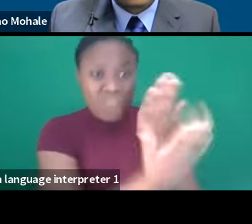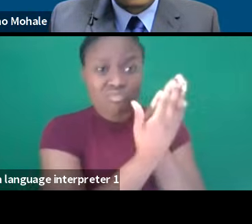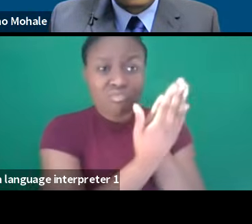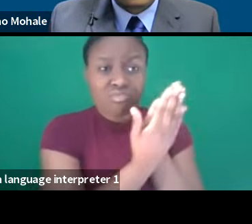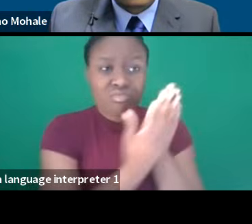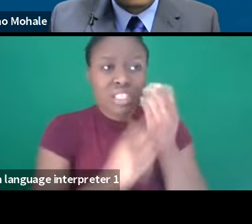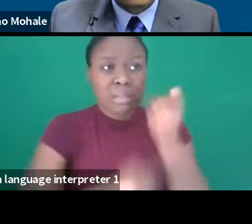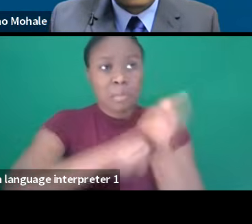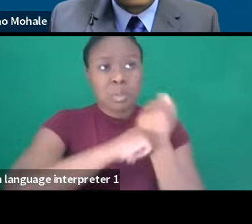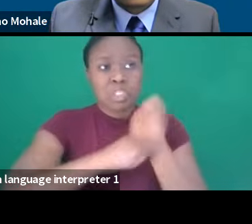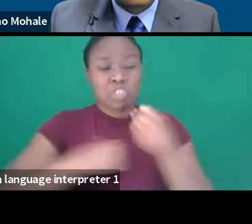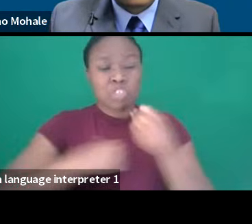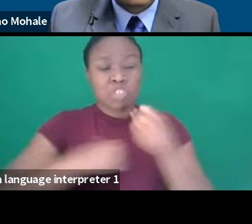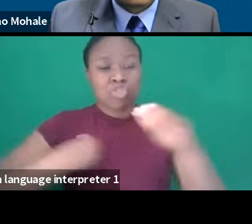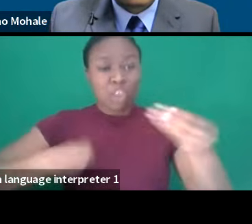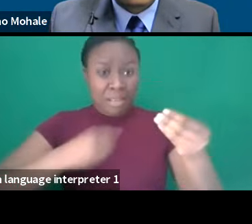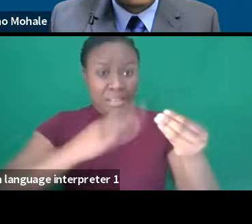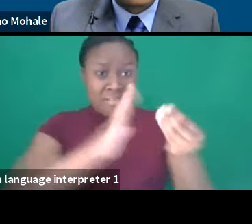documents?